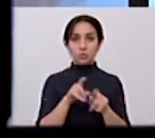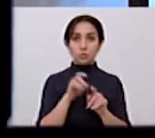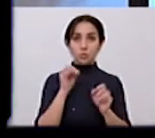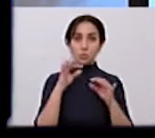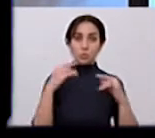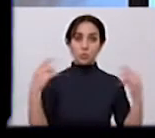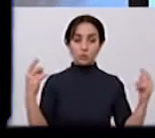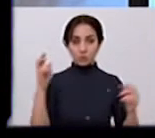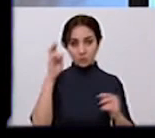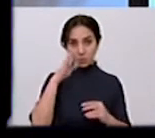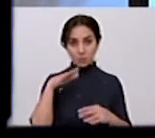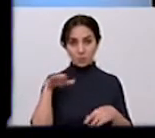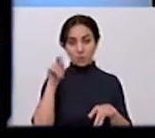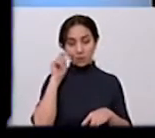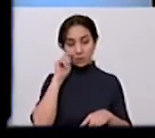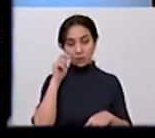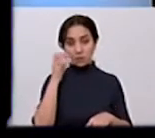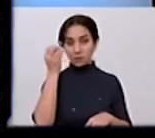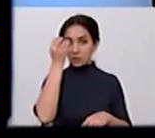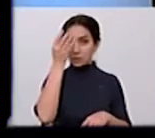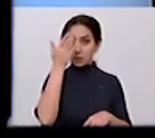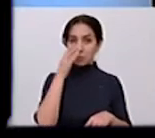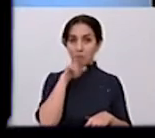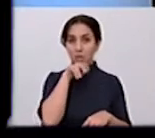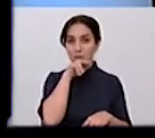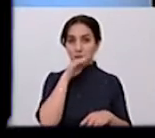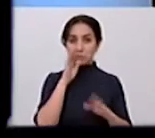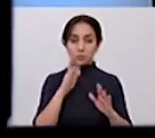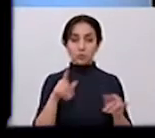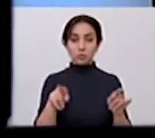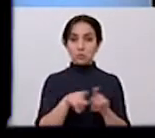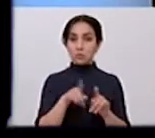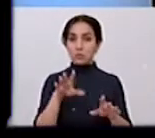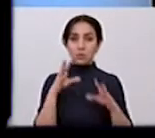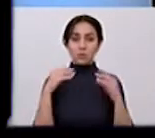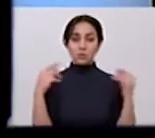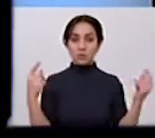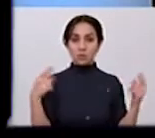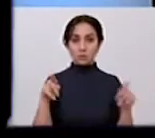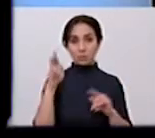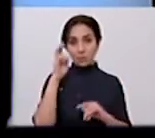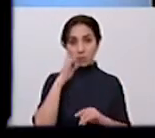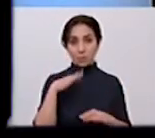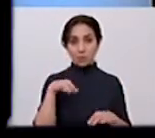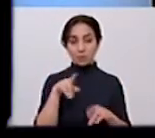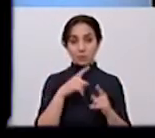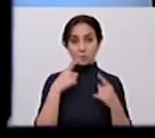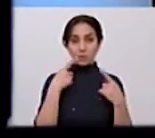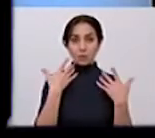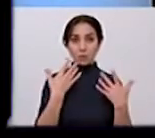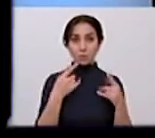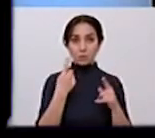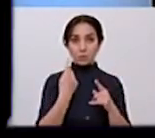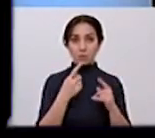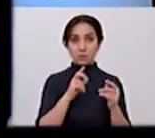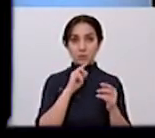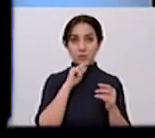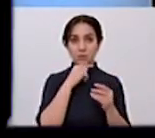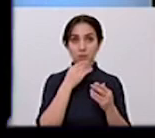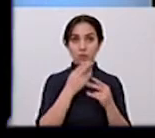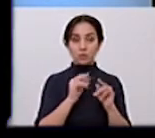boshqa mamlakatlar, ya'ni Xitoy bo'ladimi, Yaponiya bo'ladimi, Koreya bo'ladimi, umuman har qanday mamlakat ma'lum bir o'sha